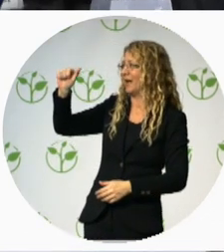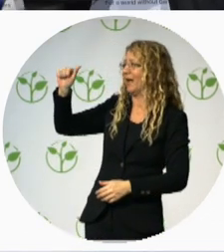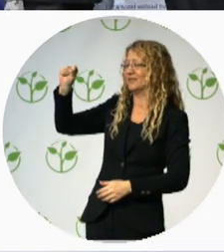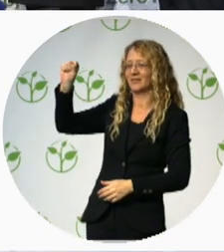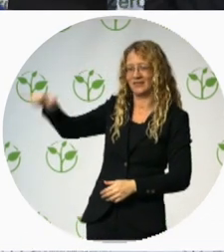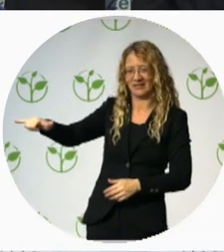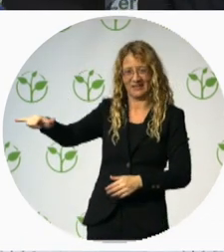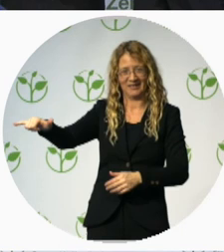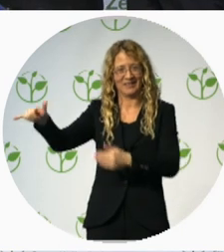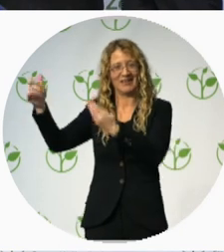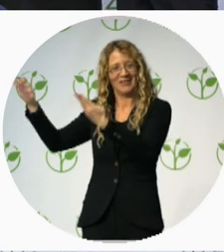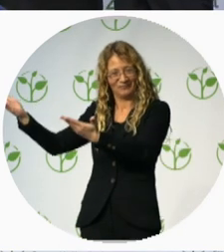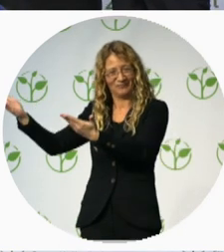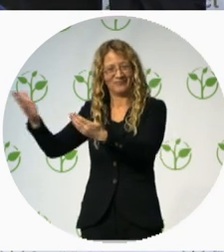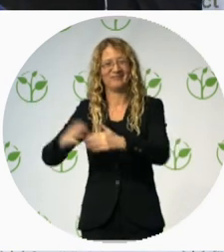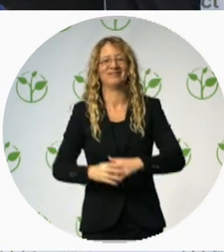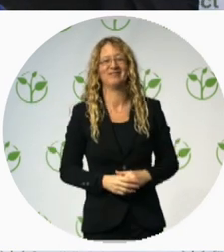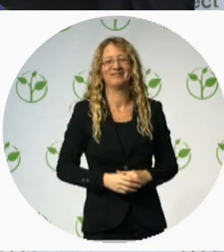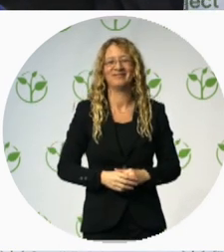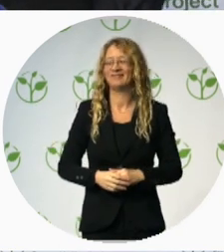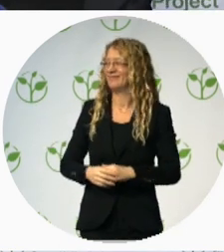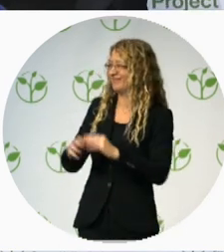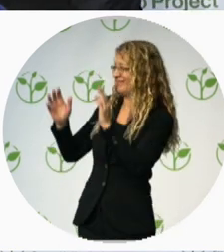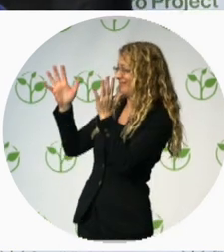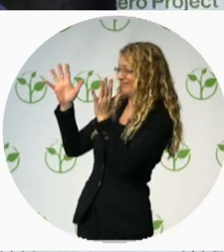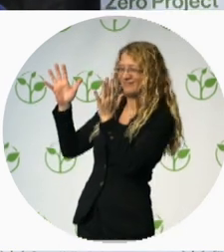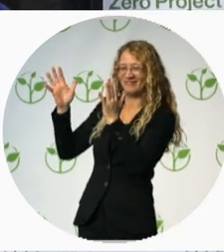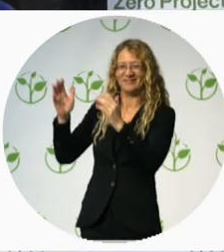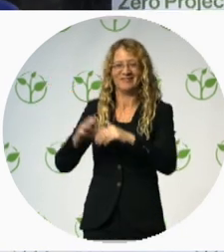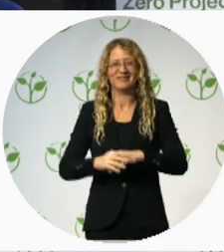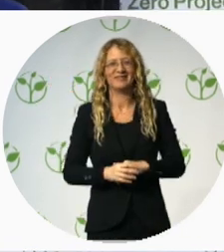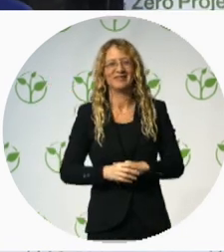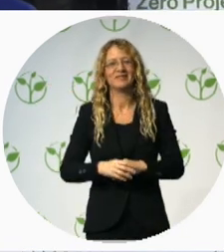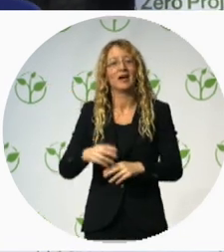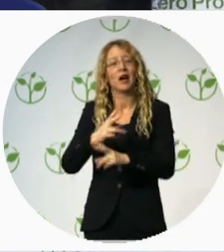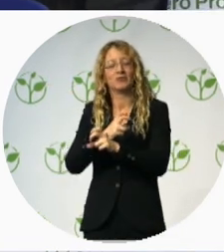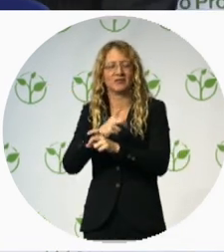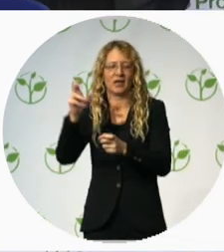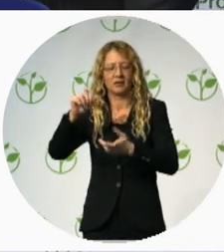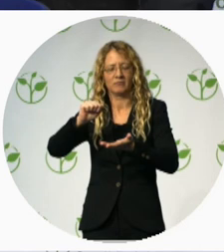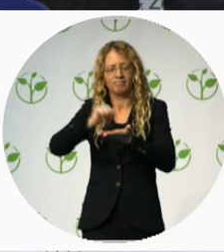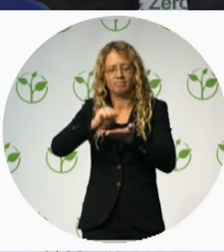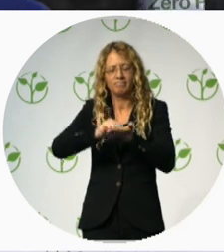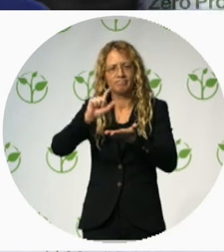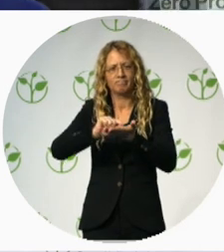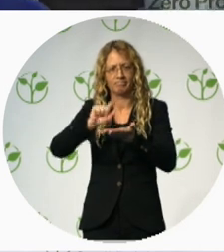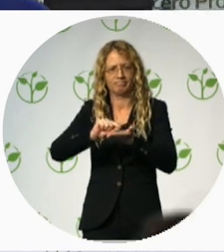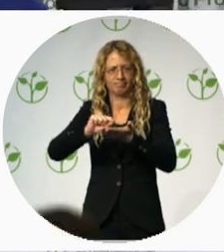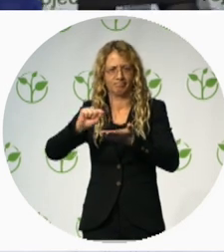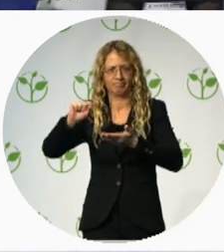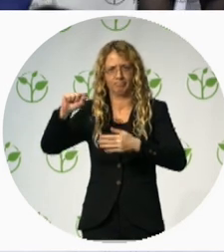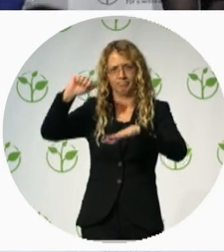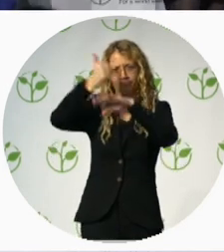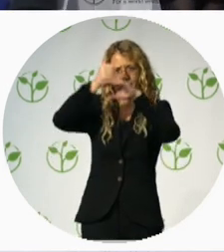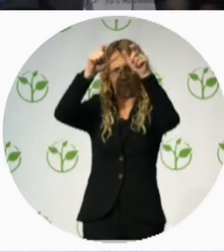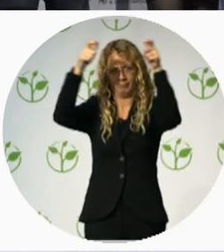The Austrian press agency APA, based in Vienna, is a national news agency and the country's leading information provider. In